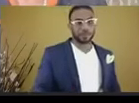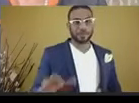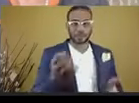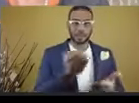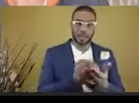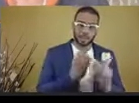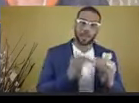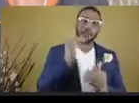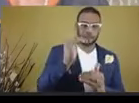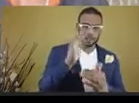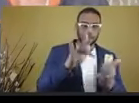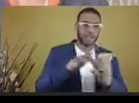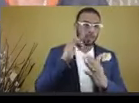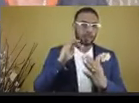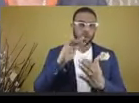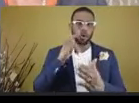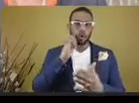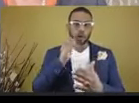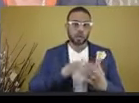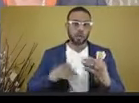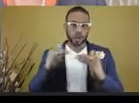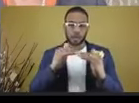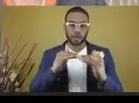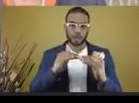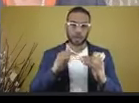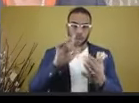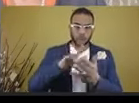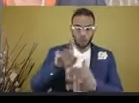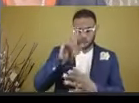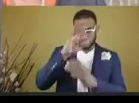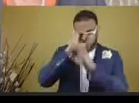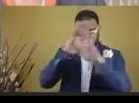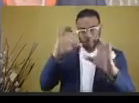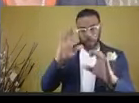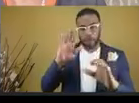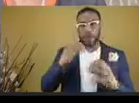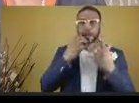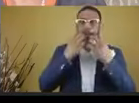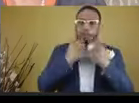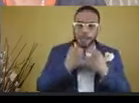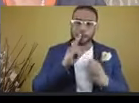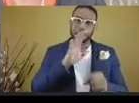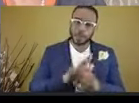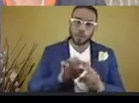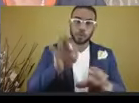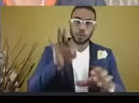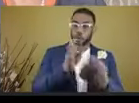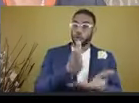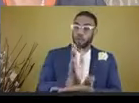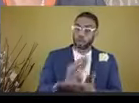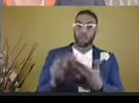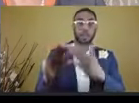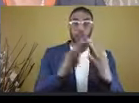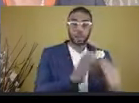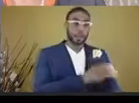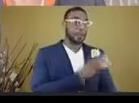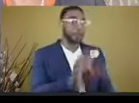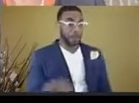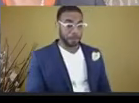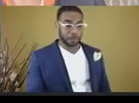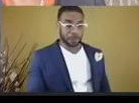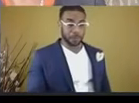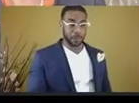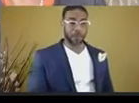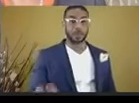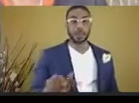racial equity are at the core of Ms. Scott's social vision, sustained by a passionate commitment to voting rights and community empowerment. Mentored